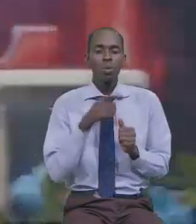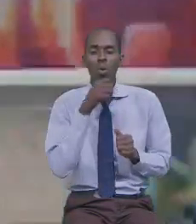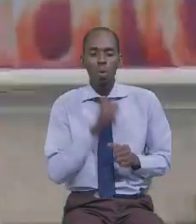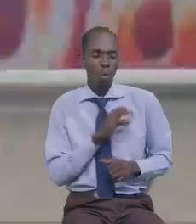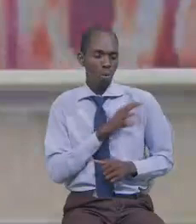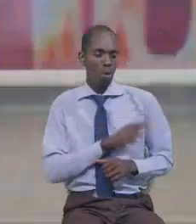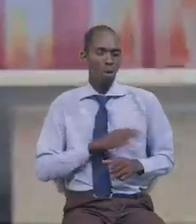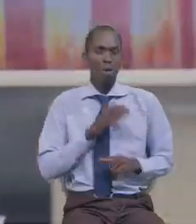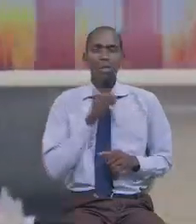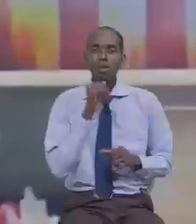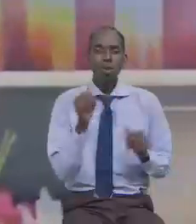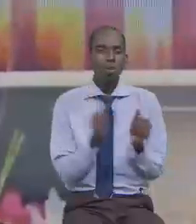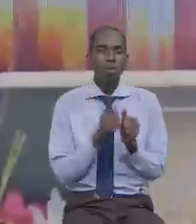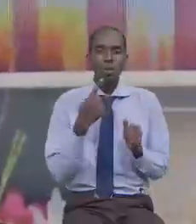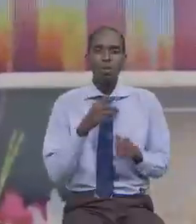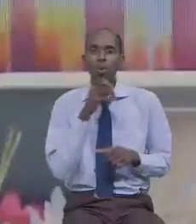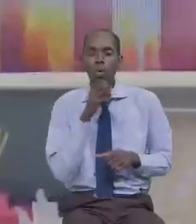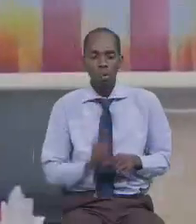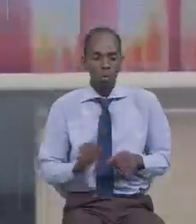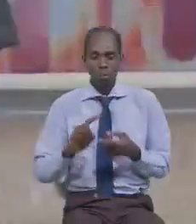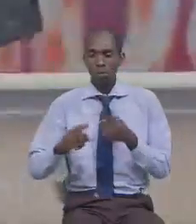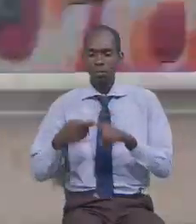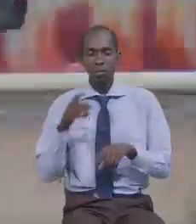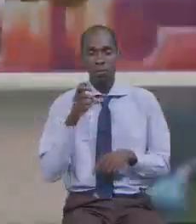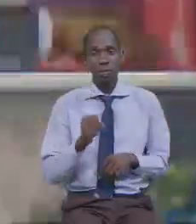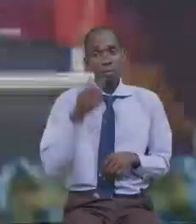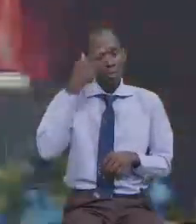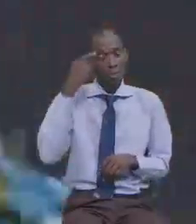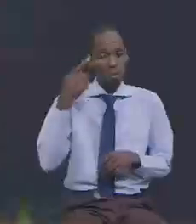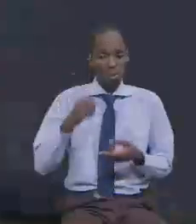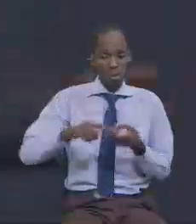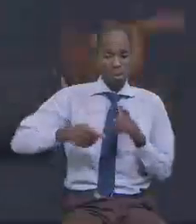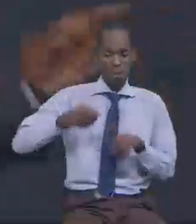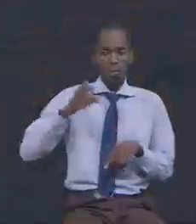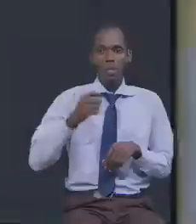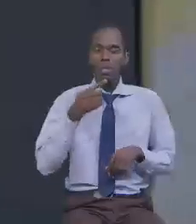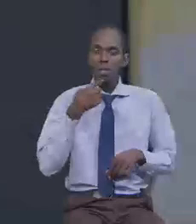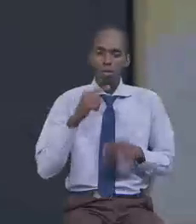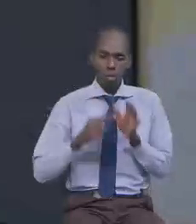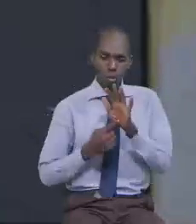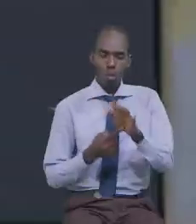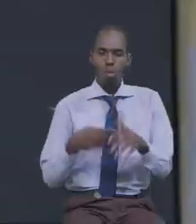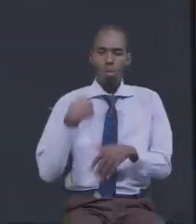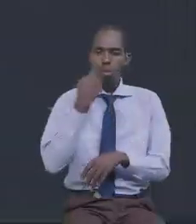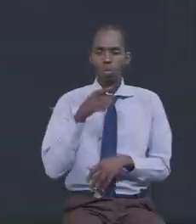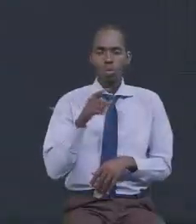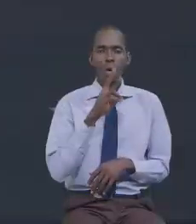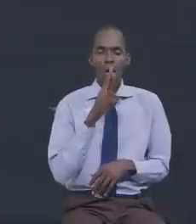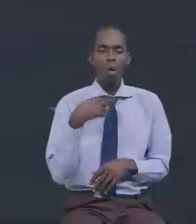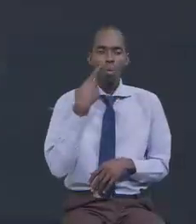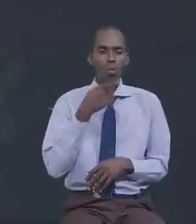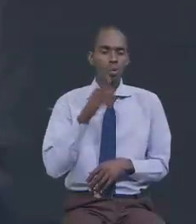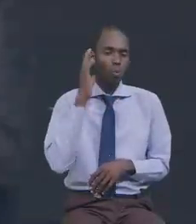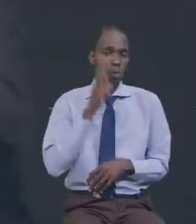with the old company, because your company tells who you are and who you will be. Come out